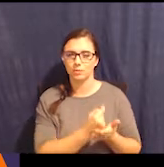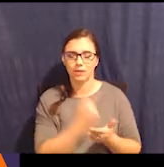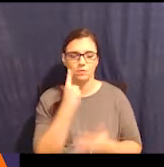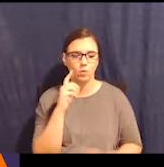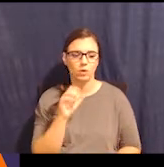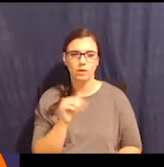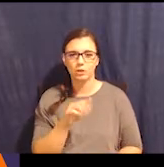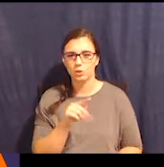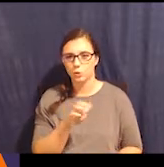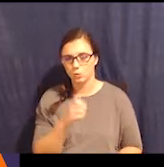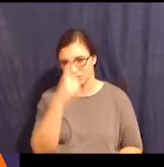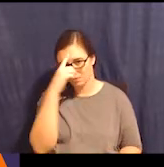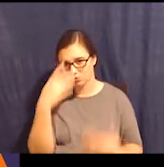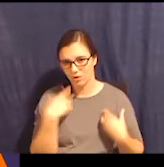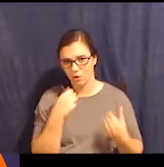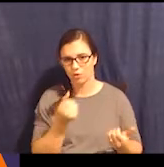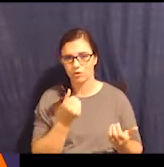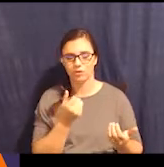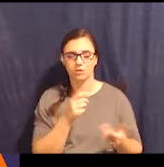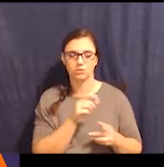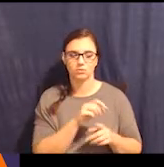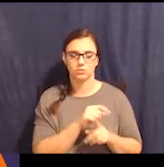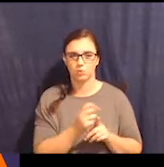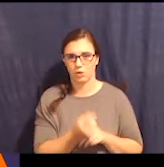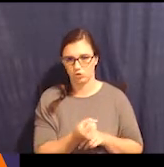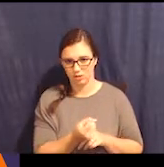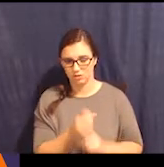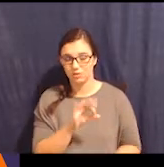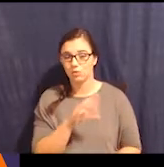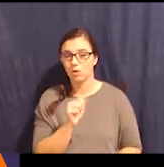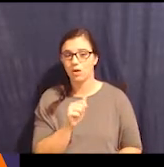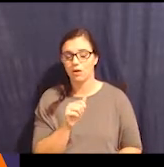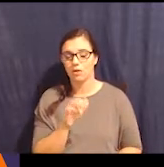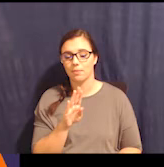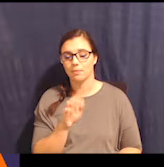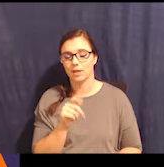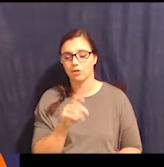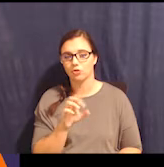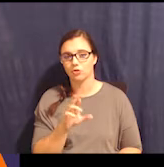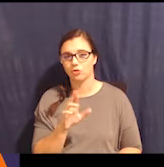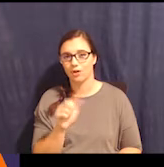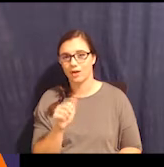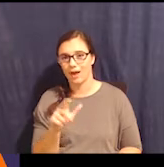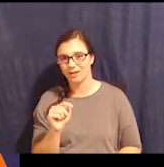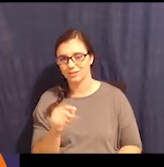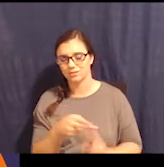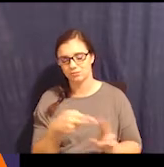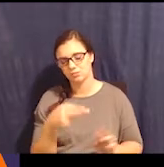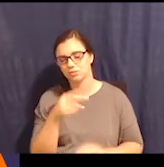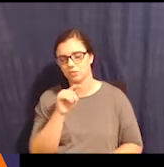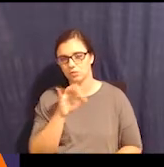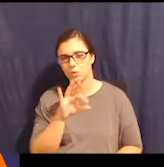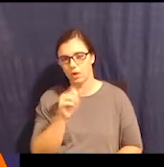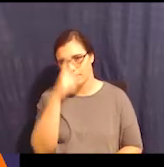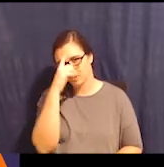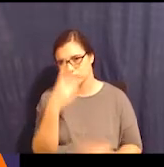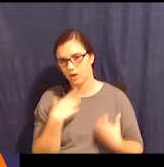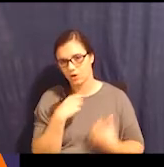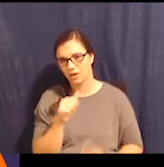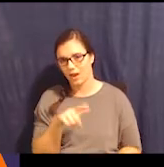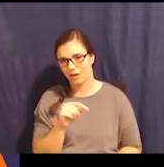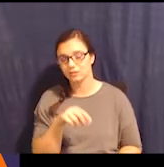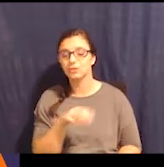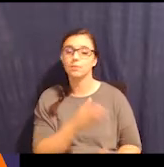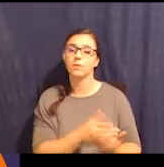Florida's Baker Act is also known as the Florida Mental Health Act, and it is found in Part 1 of Chapter 394 of the Florida Statutes.